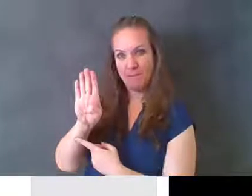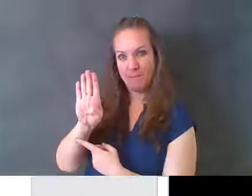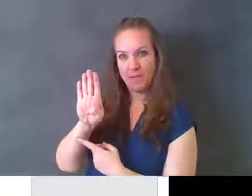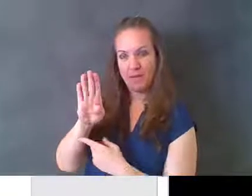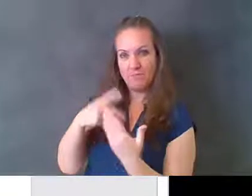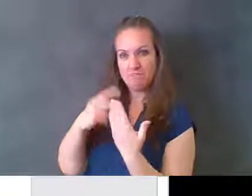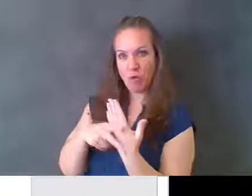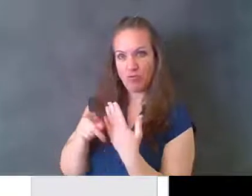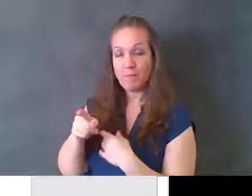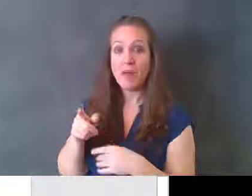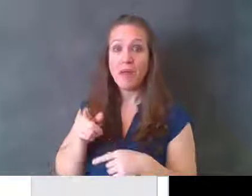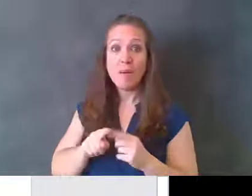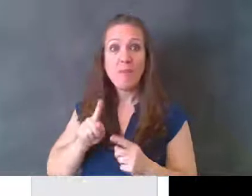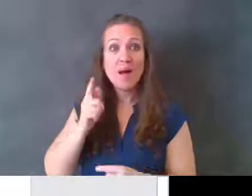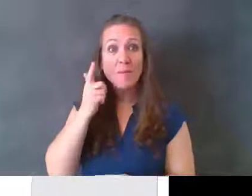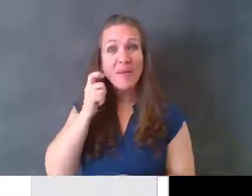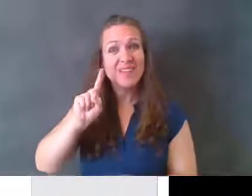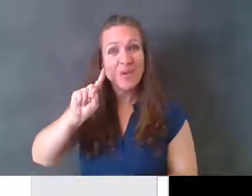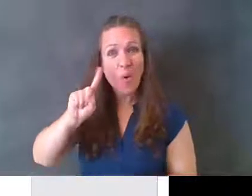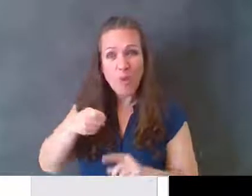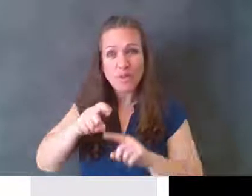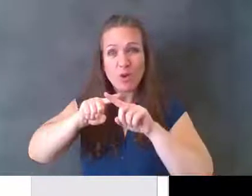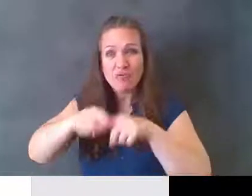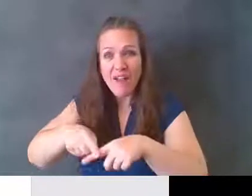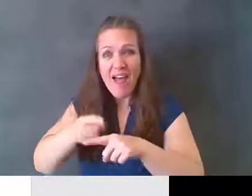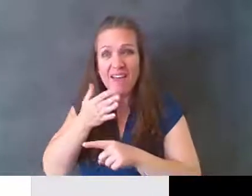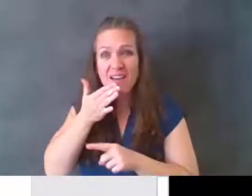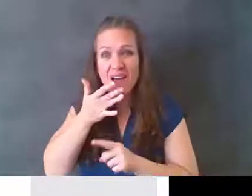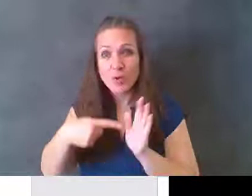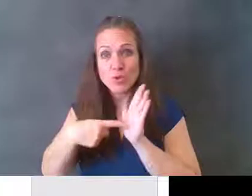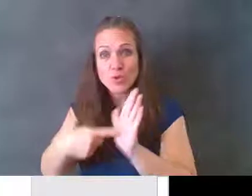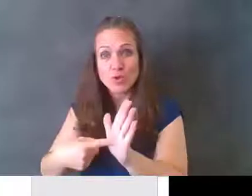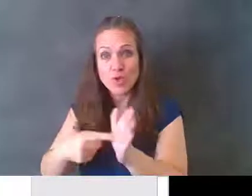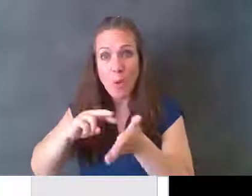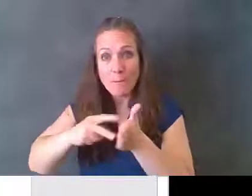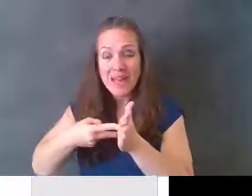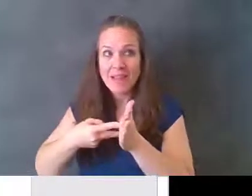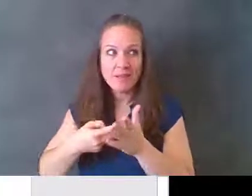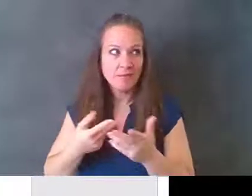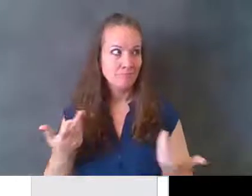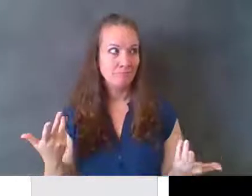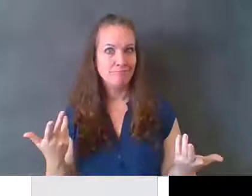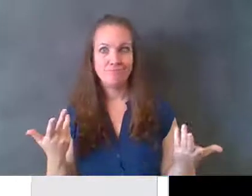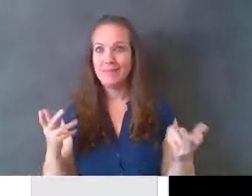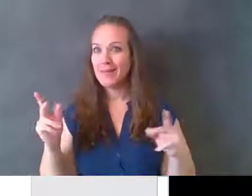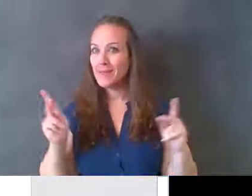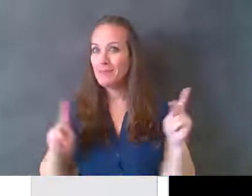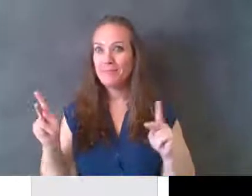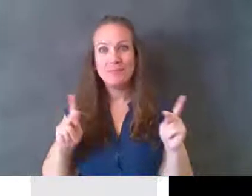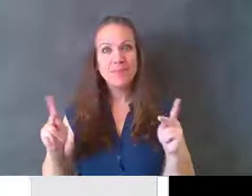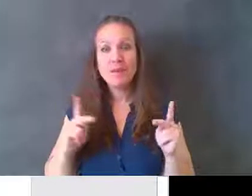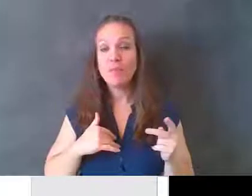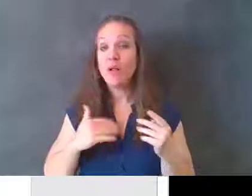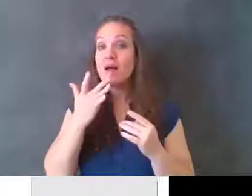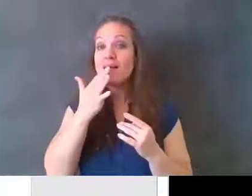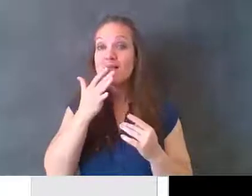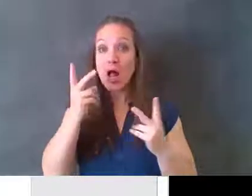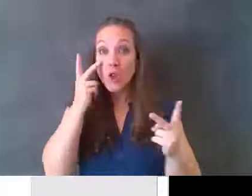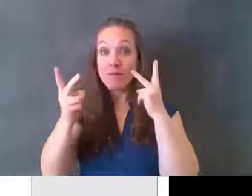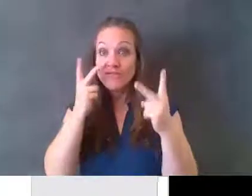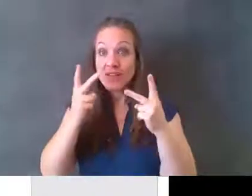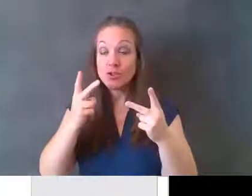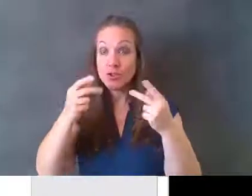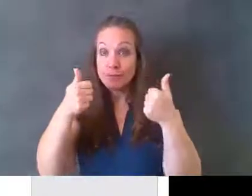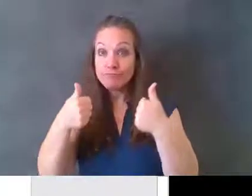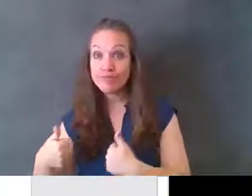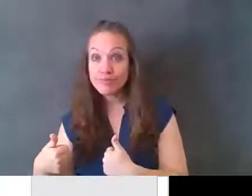I only used color to convey meaning, that's not going to be accessible for folks who maybe have color vision deficiency, more commonly